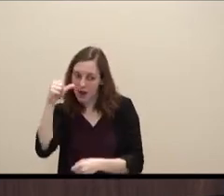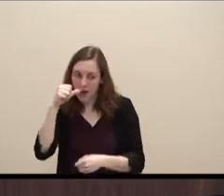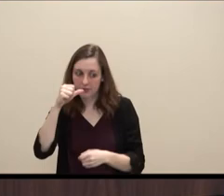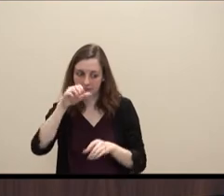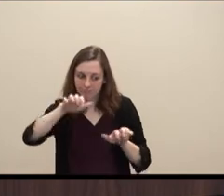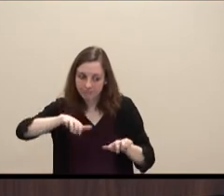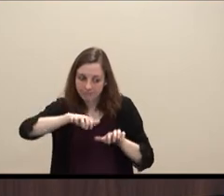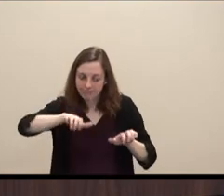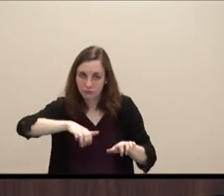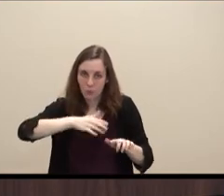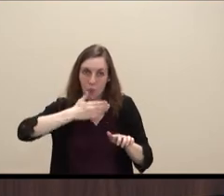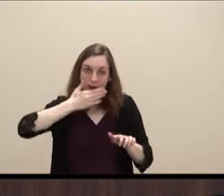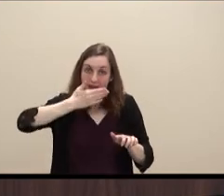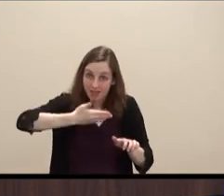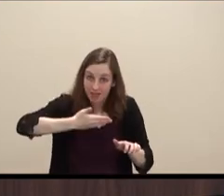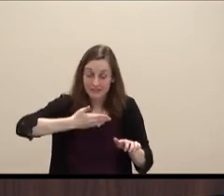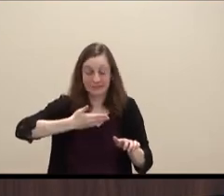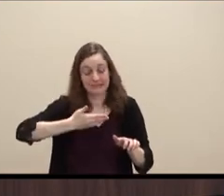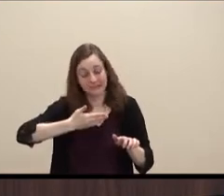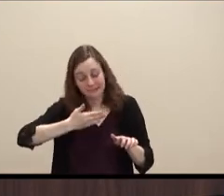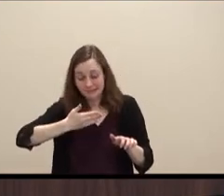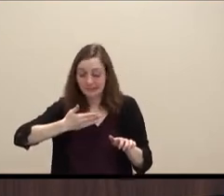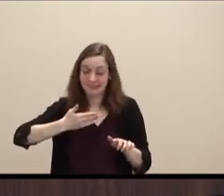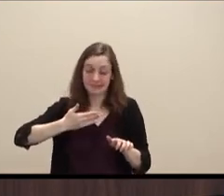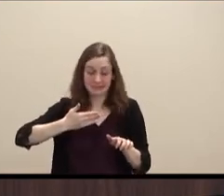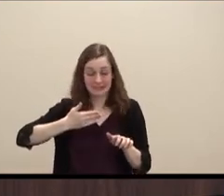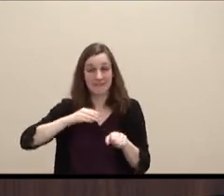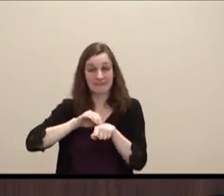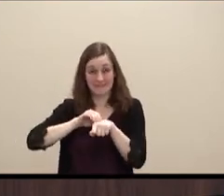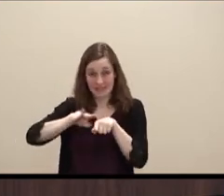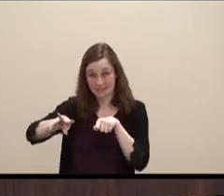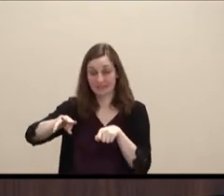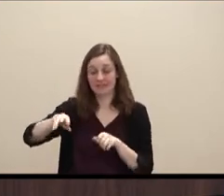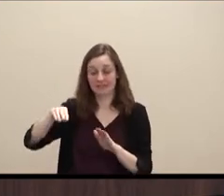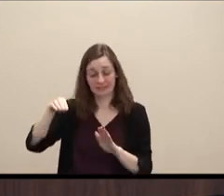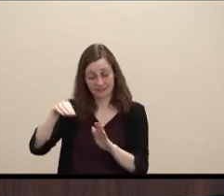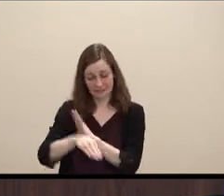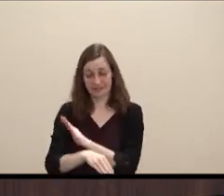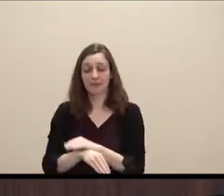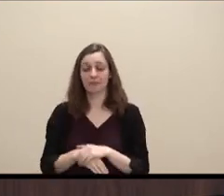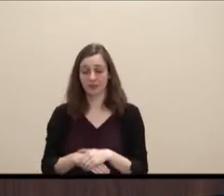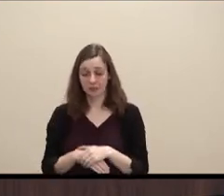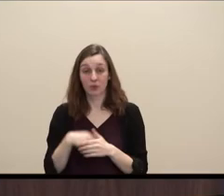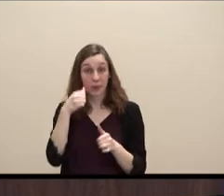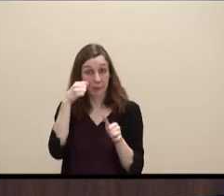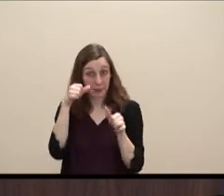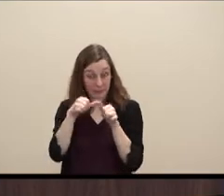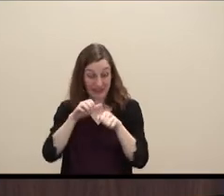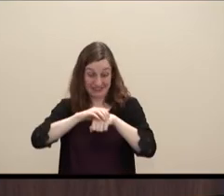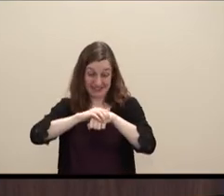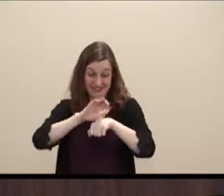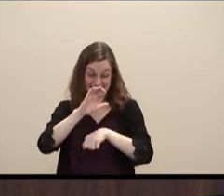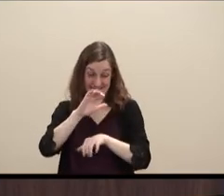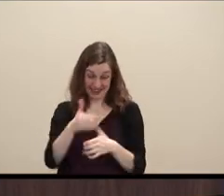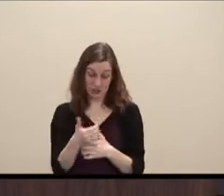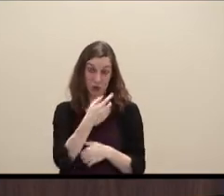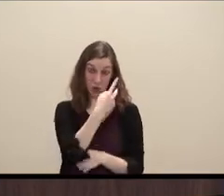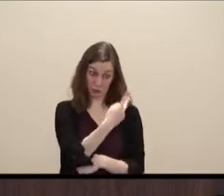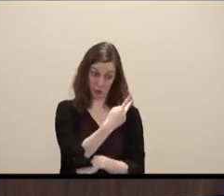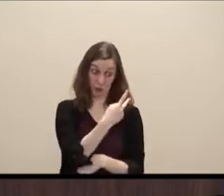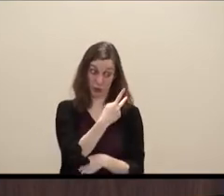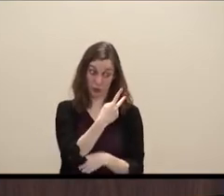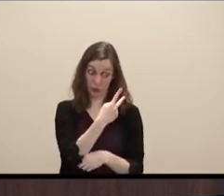backlog. So think about what I said about the English classes. 2 out of 4 English classes have an end of course exam. So if the kids weren't doing the